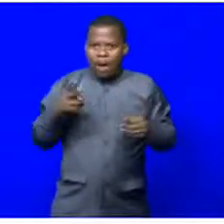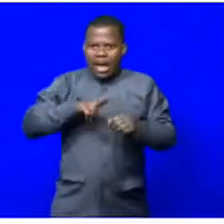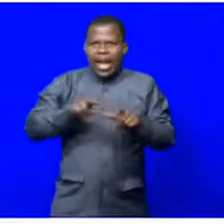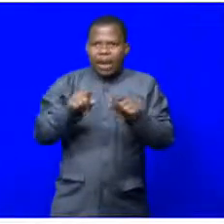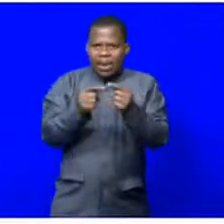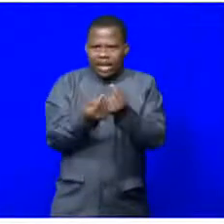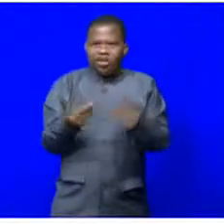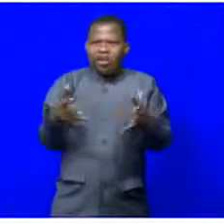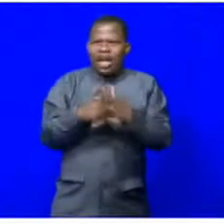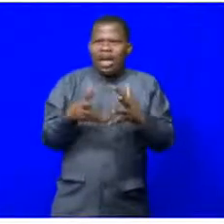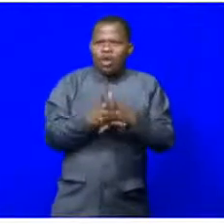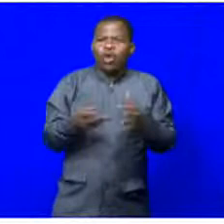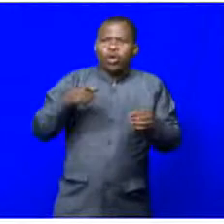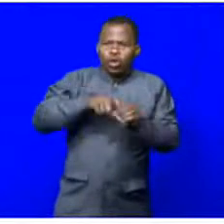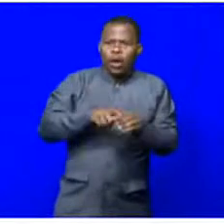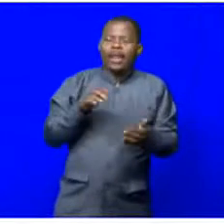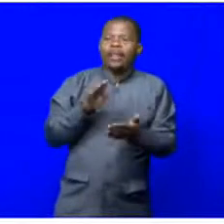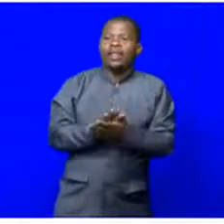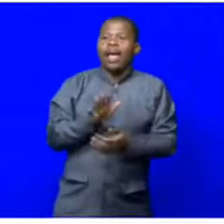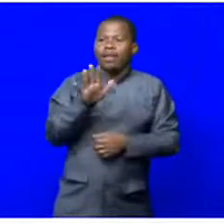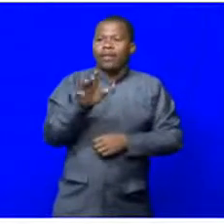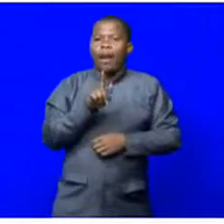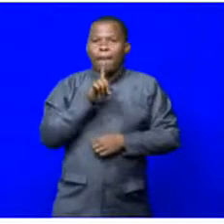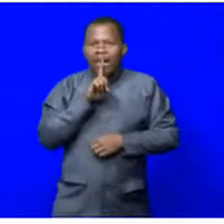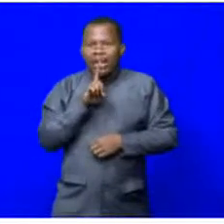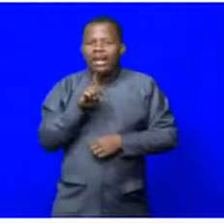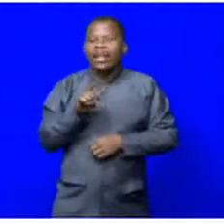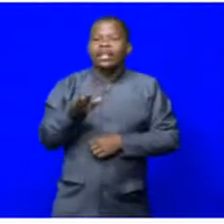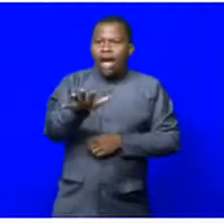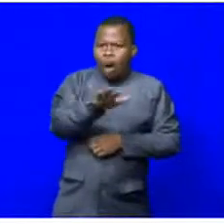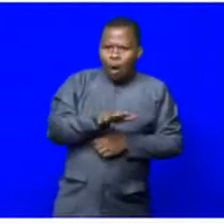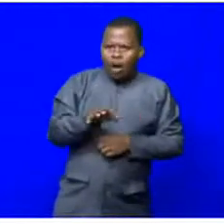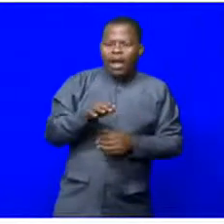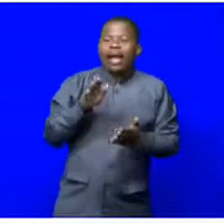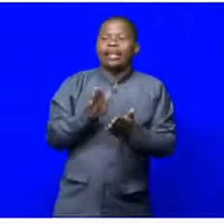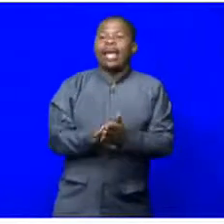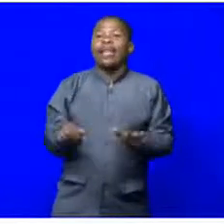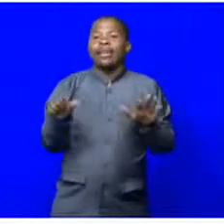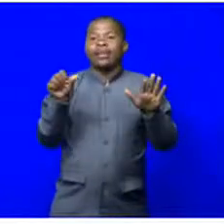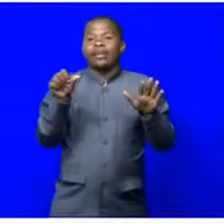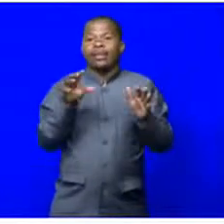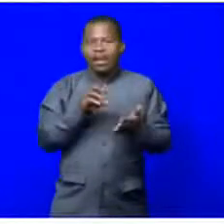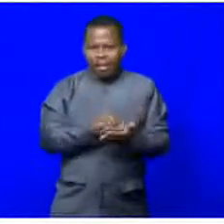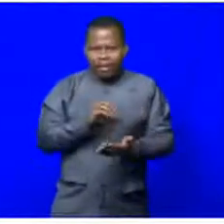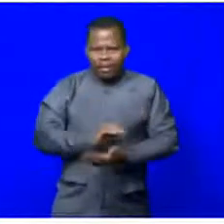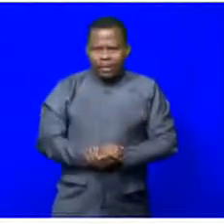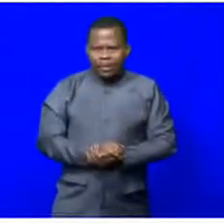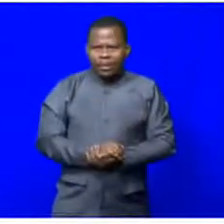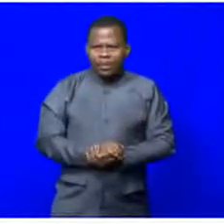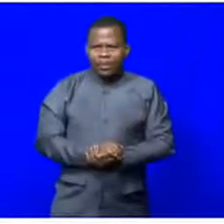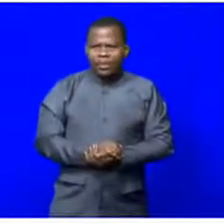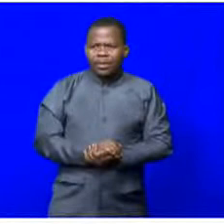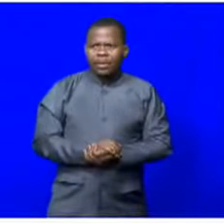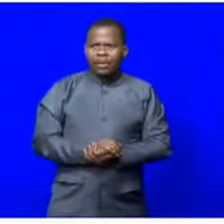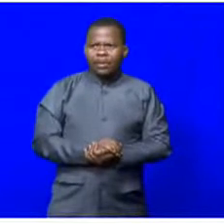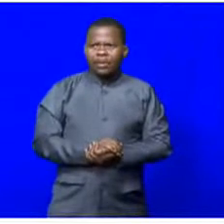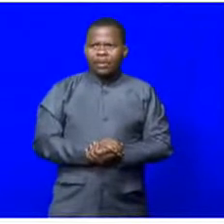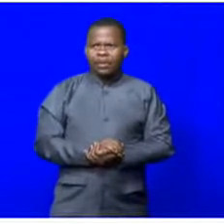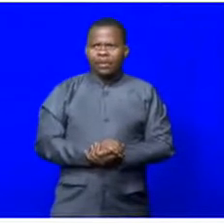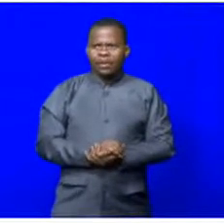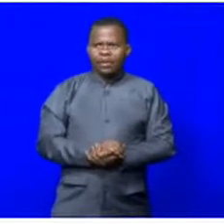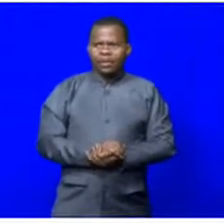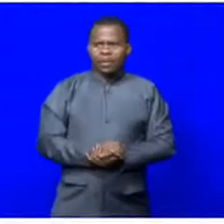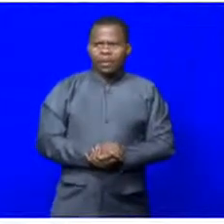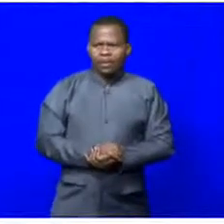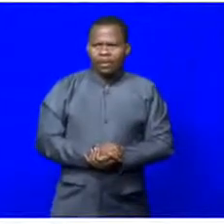langenelo mhlangano abelishumi nalasihlanu kulawo lasishumi nesithupha lakhona kule nhlangano. Lobikela umsakati Eswatini TV